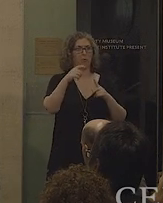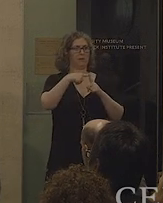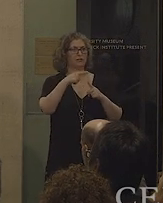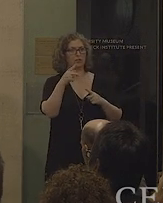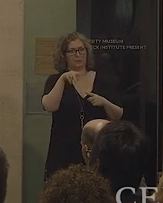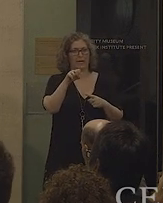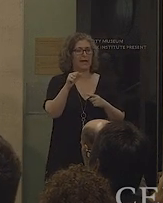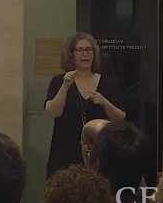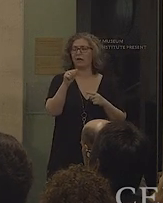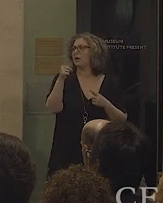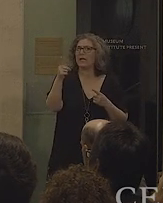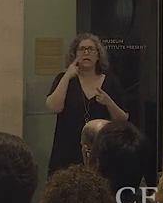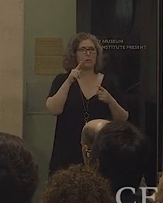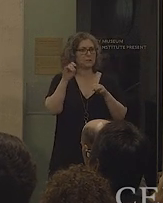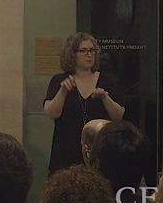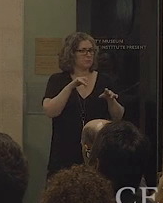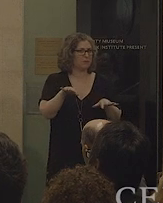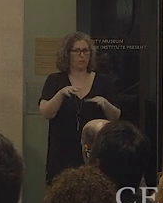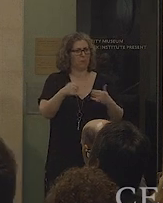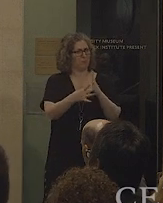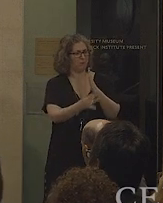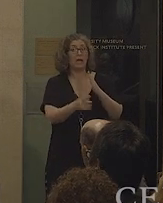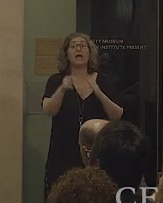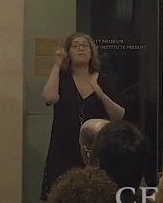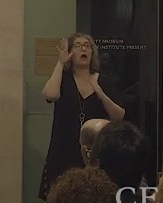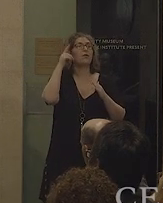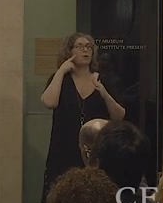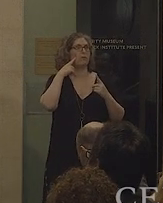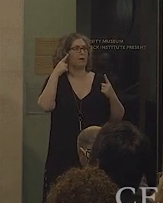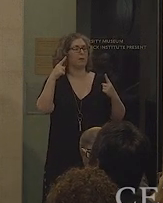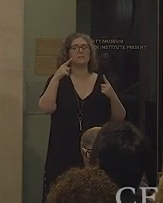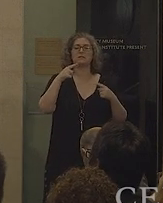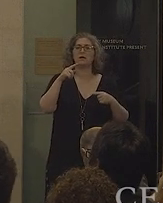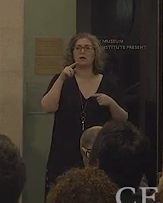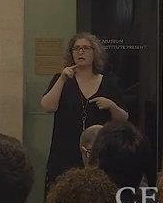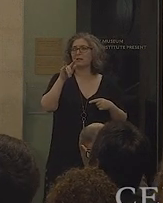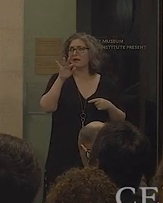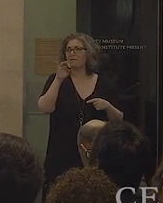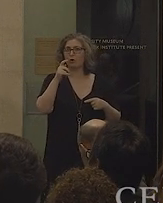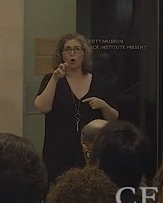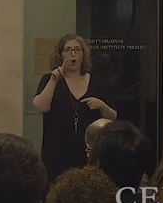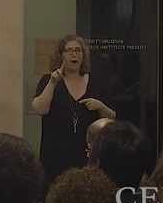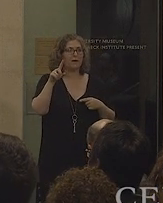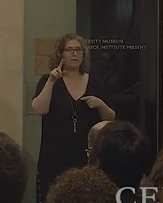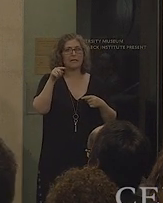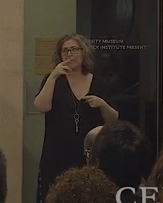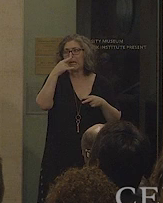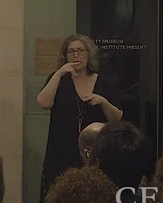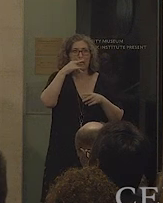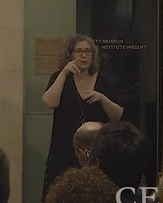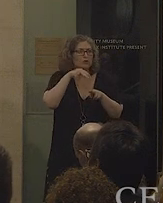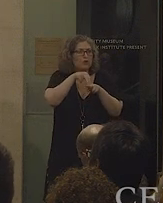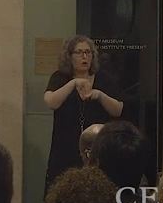GPA. He was a classical pianist. His father was a prominent lifeguard. The kids surfed. Like, you would never imagine